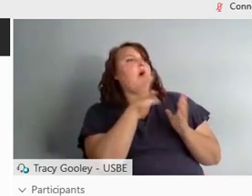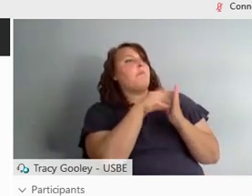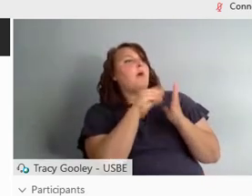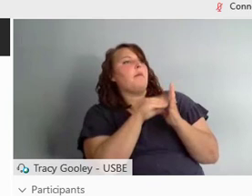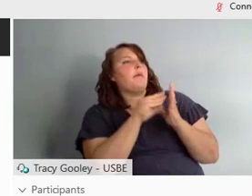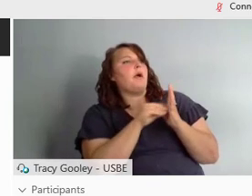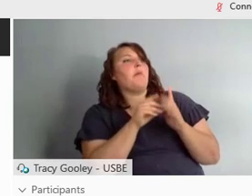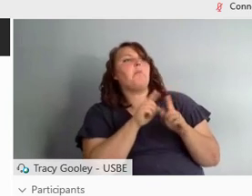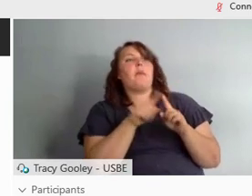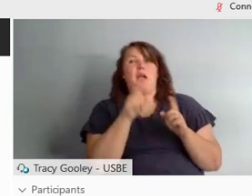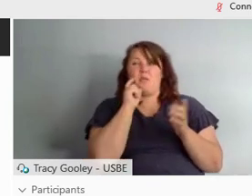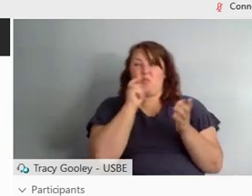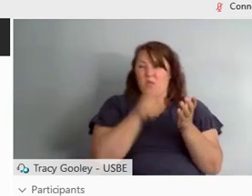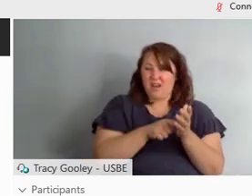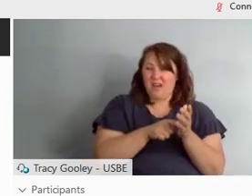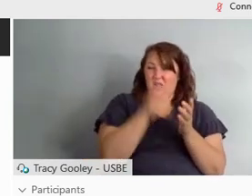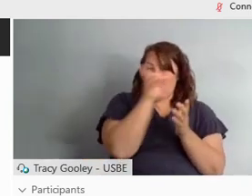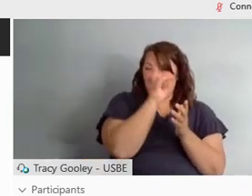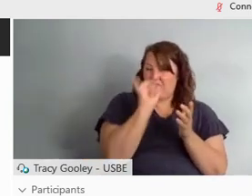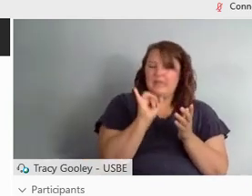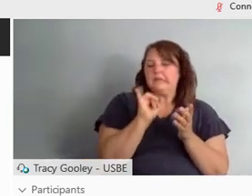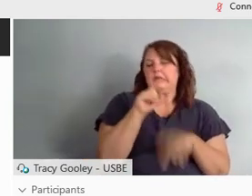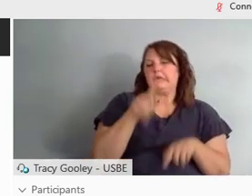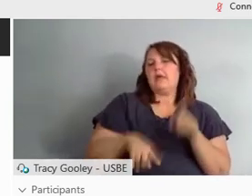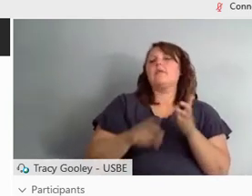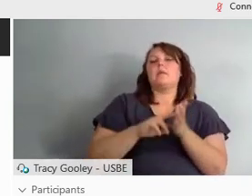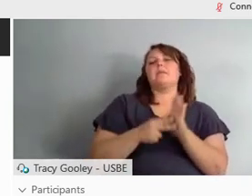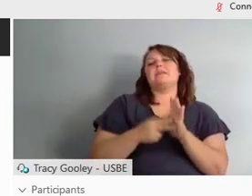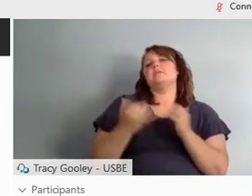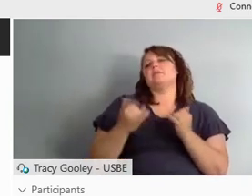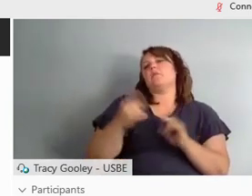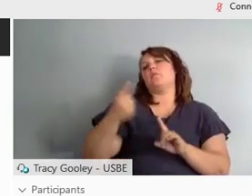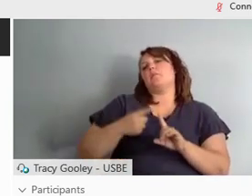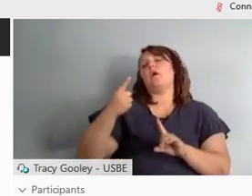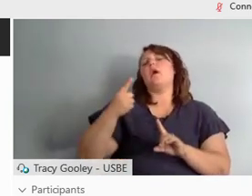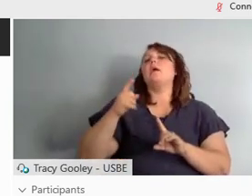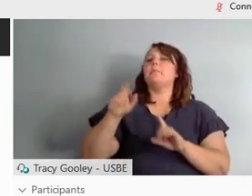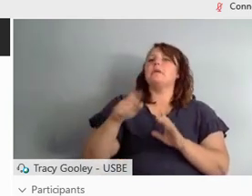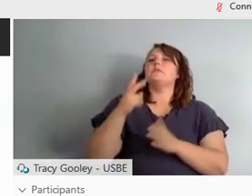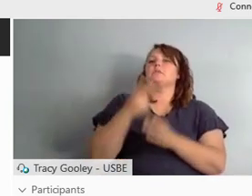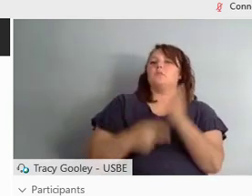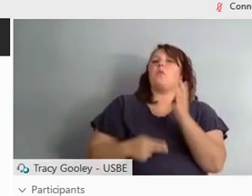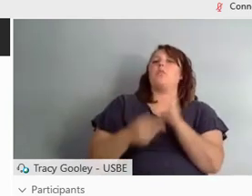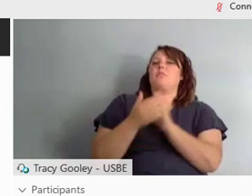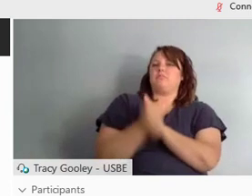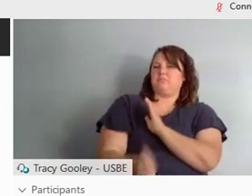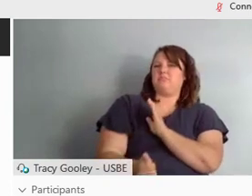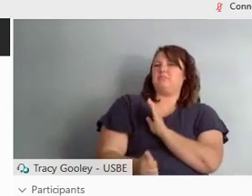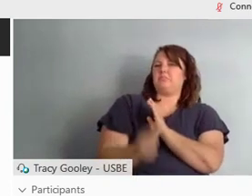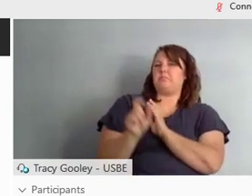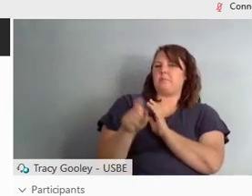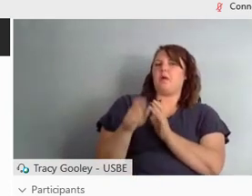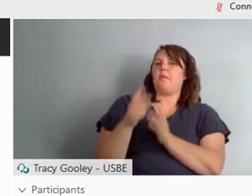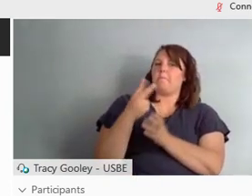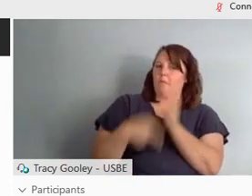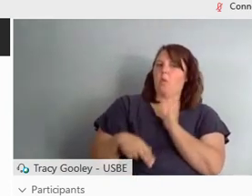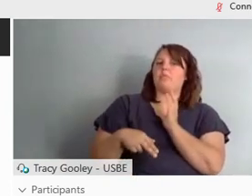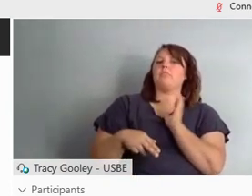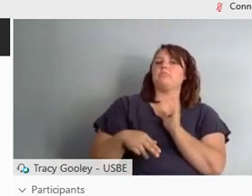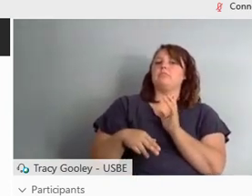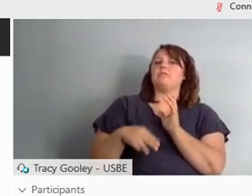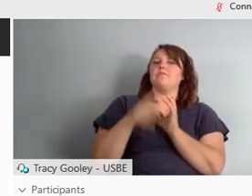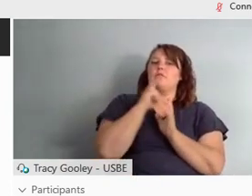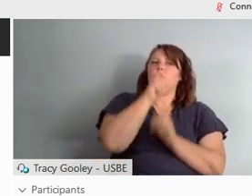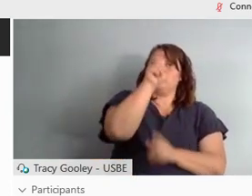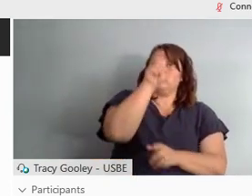then score in emerging, right? Because they have to be able to do both skill sets in each performance level column in